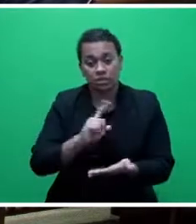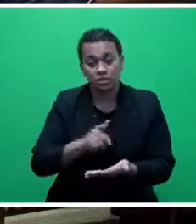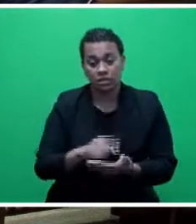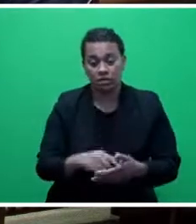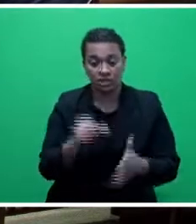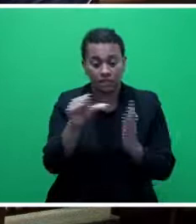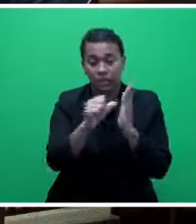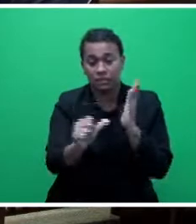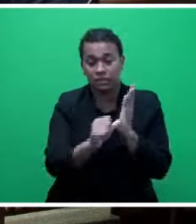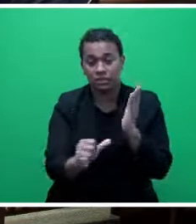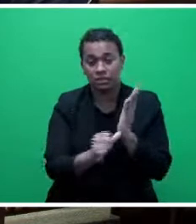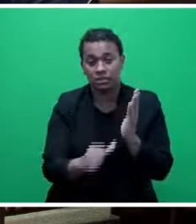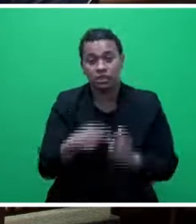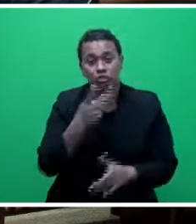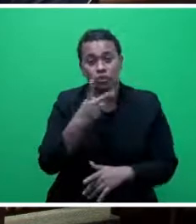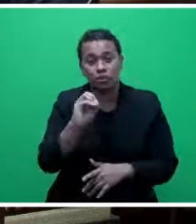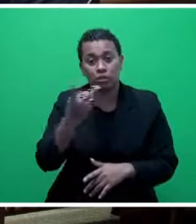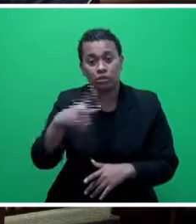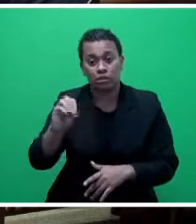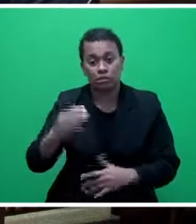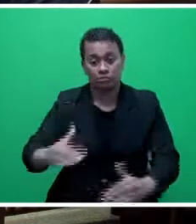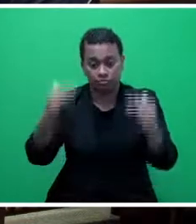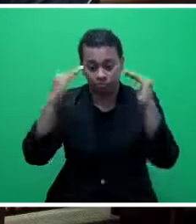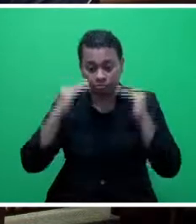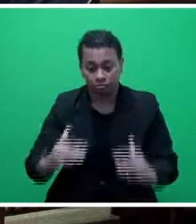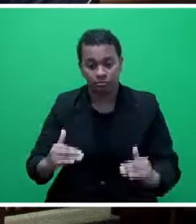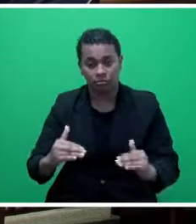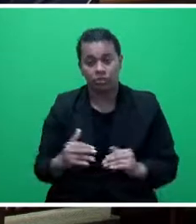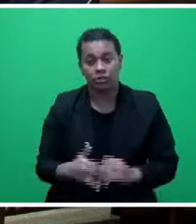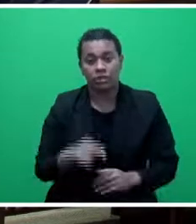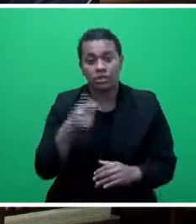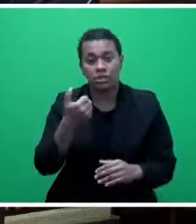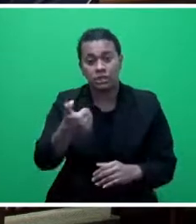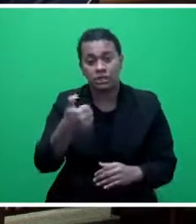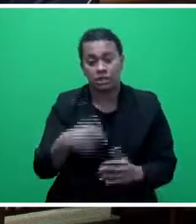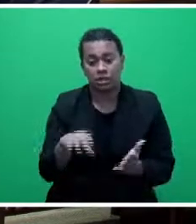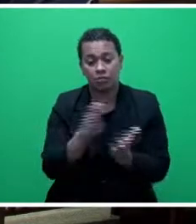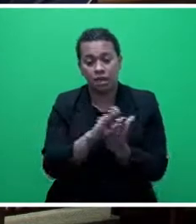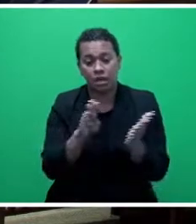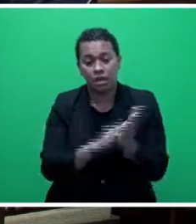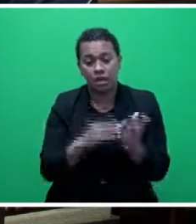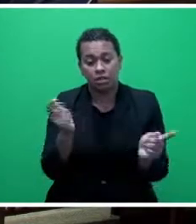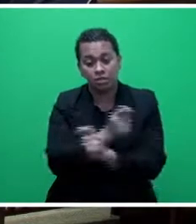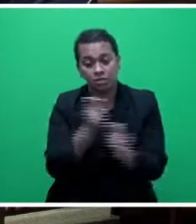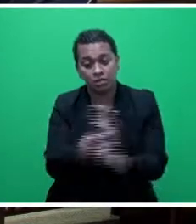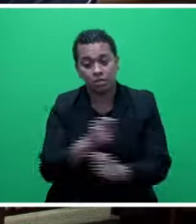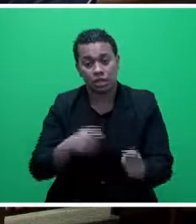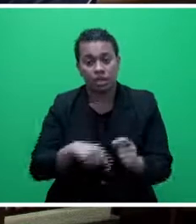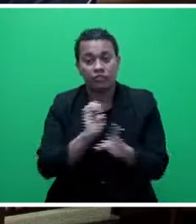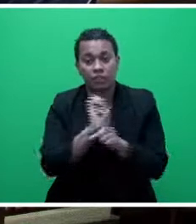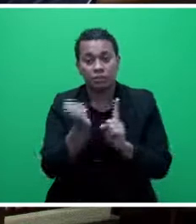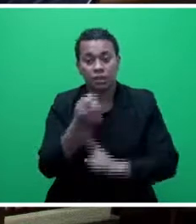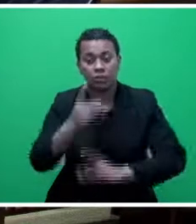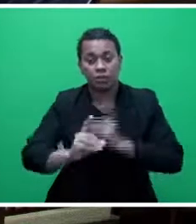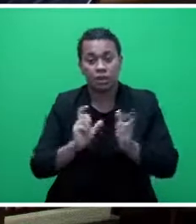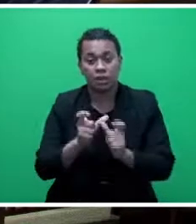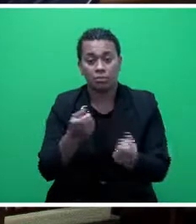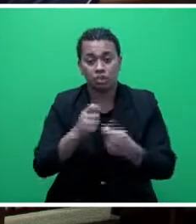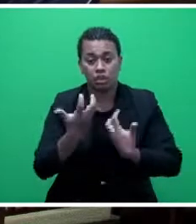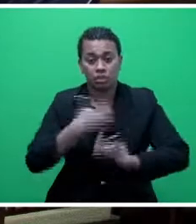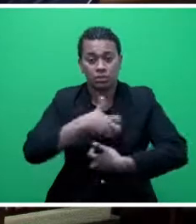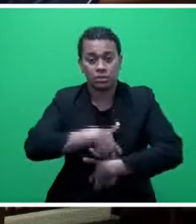2012, Bill number 18 of 2020. 6. A bill for an act to amend the Environment and Climate Adaptation Levy